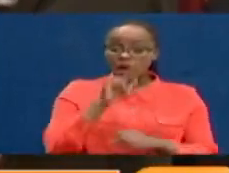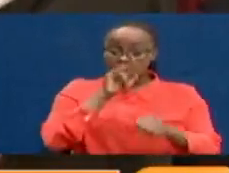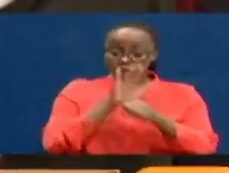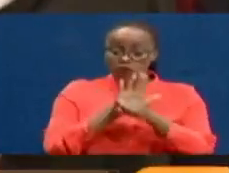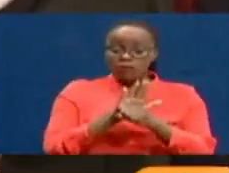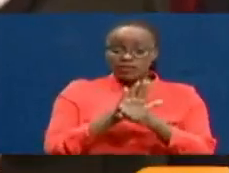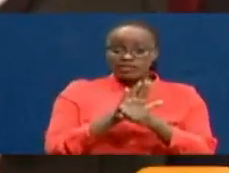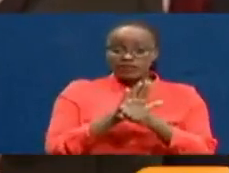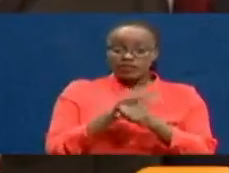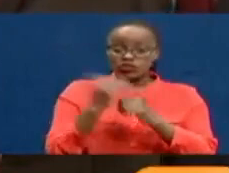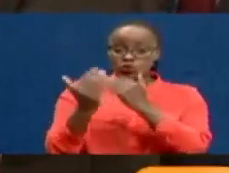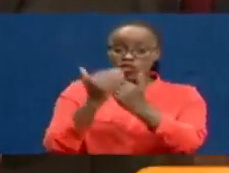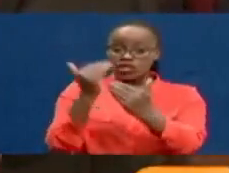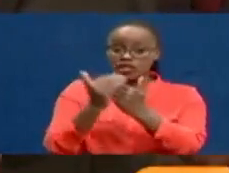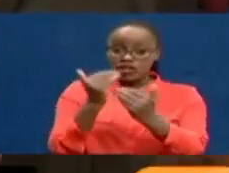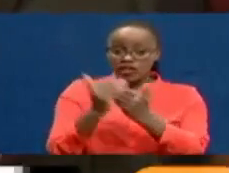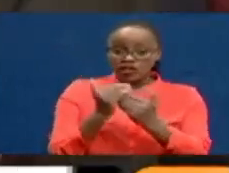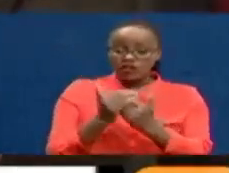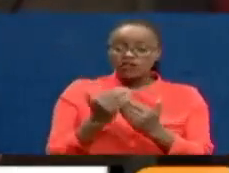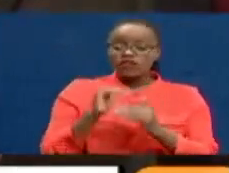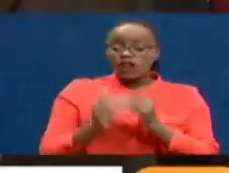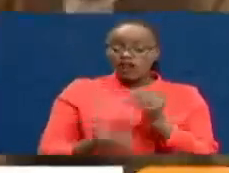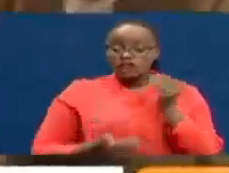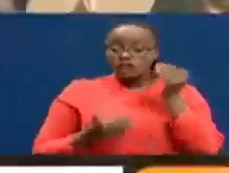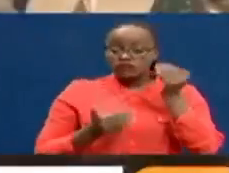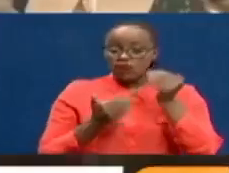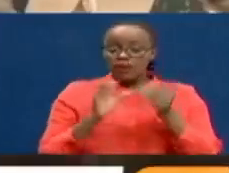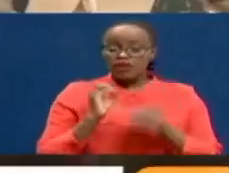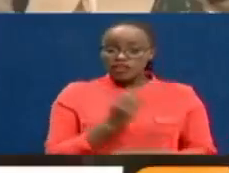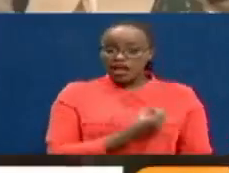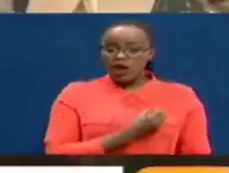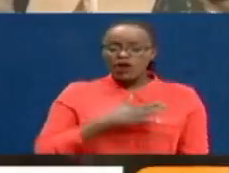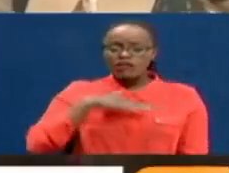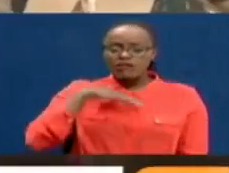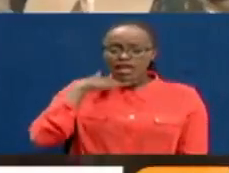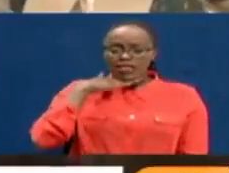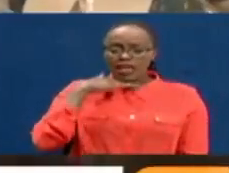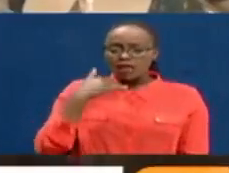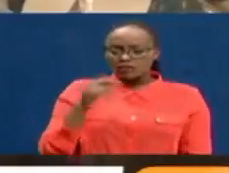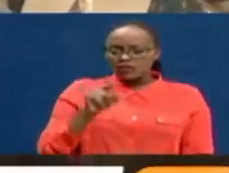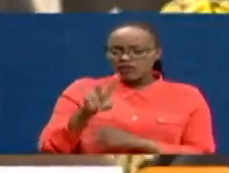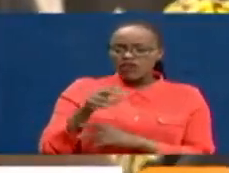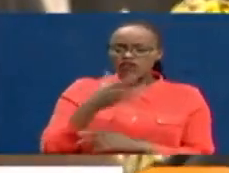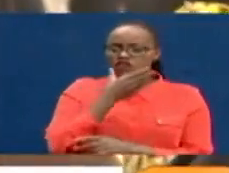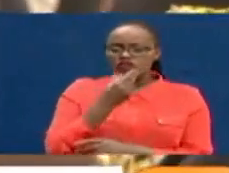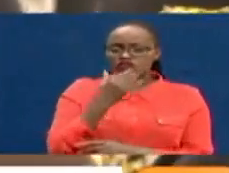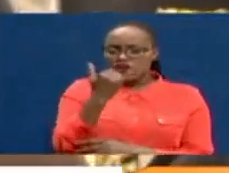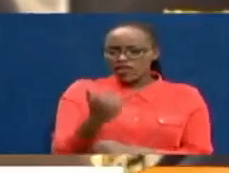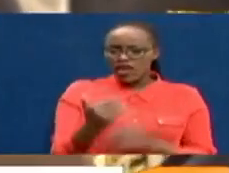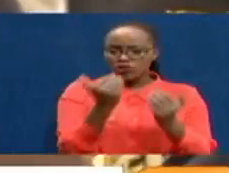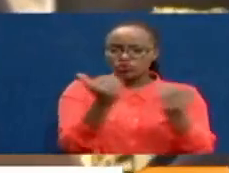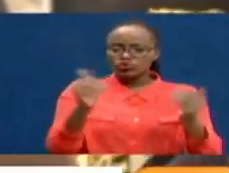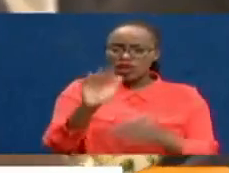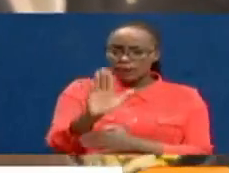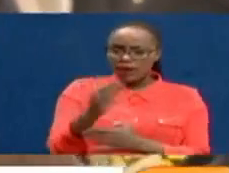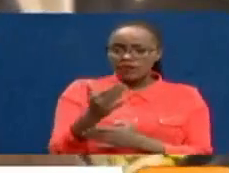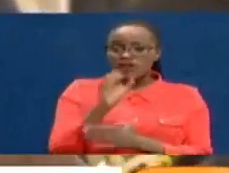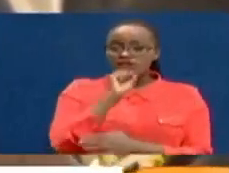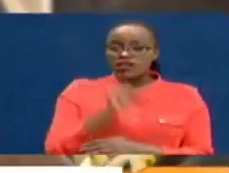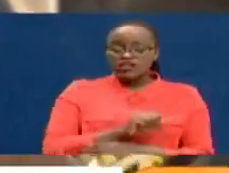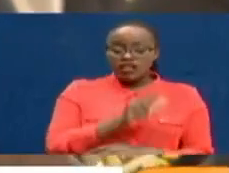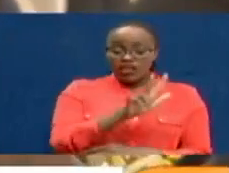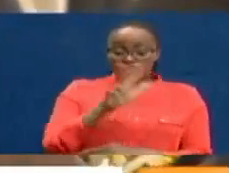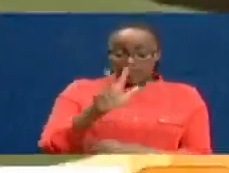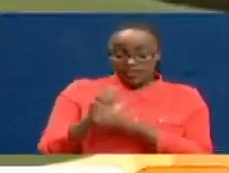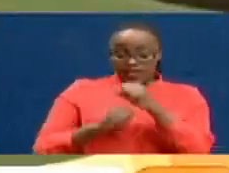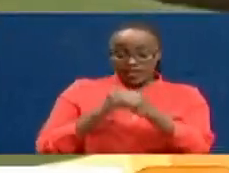promise to take care of our babies. Death snatched her husband and father of her young children. At the age of